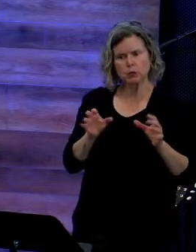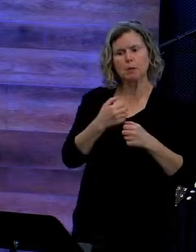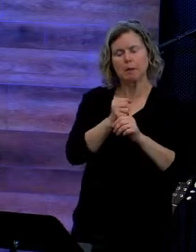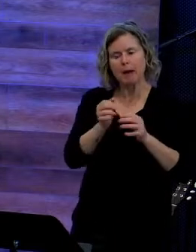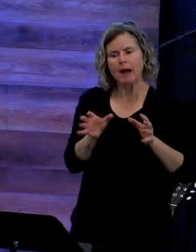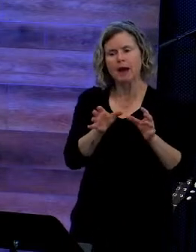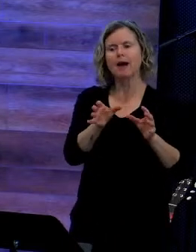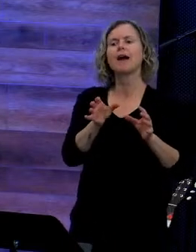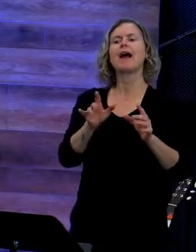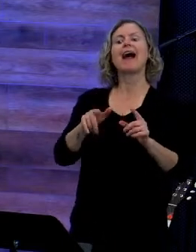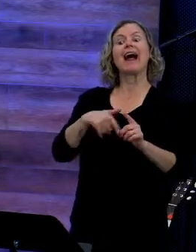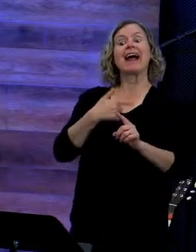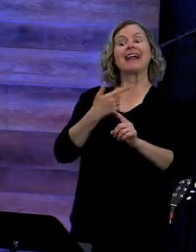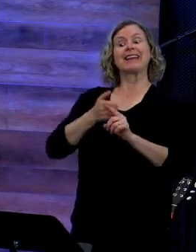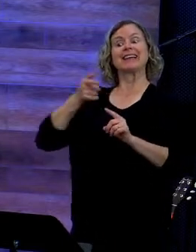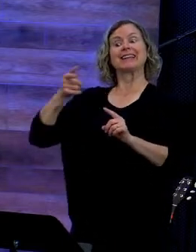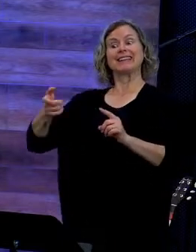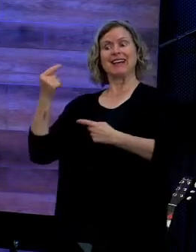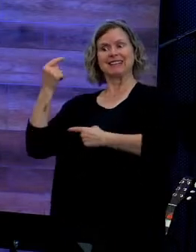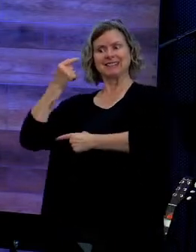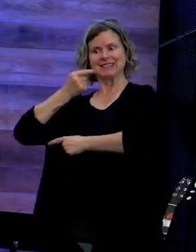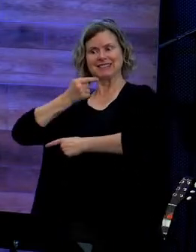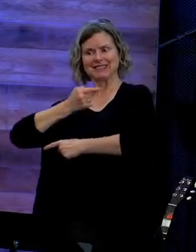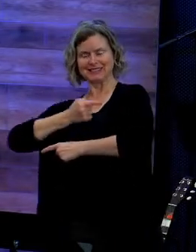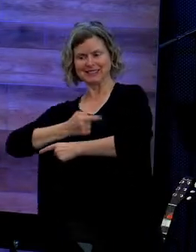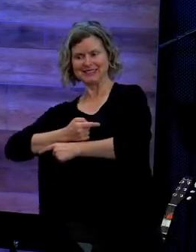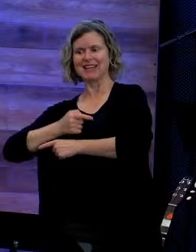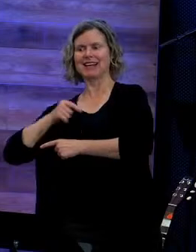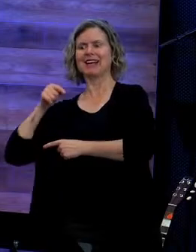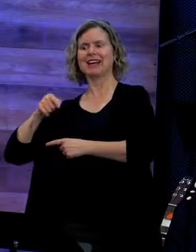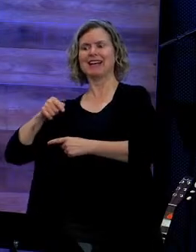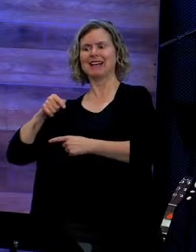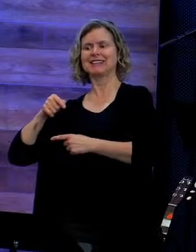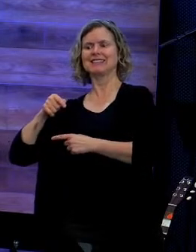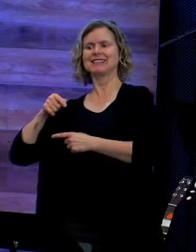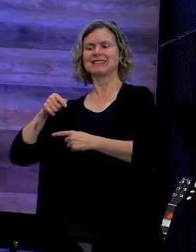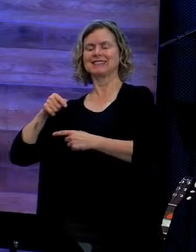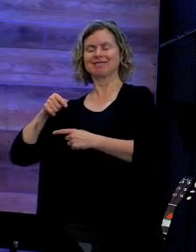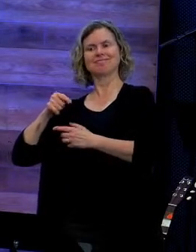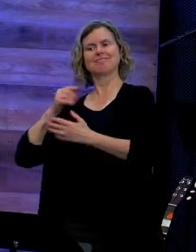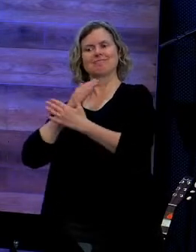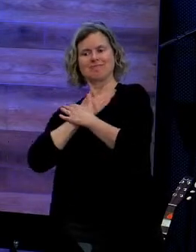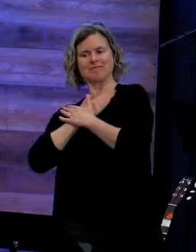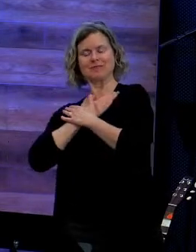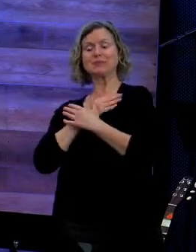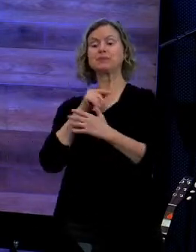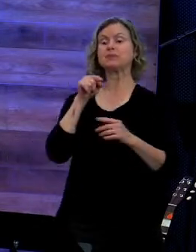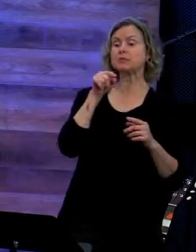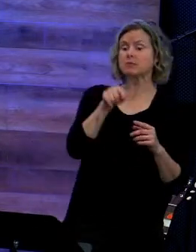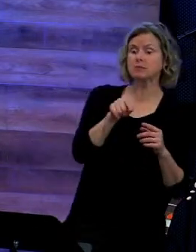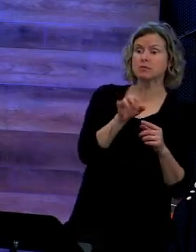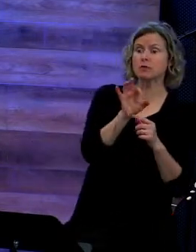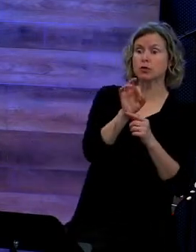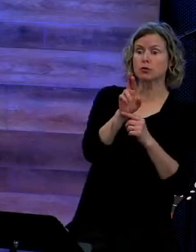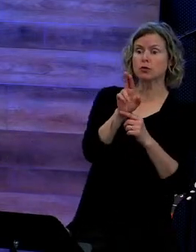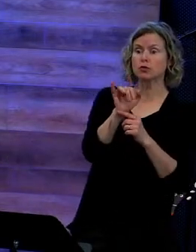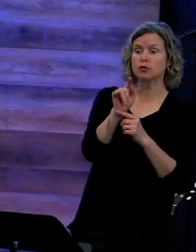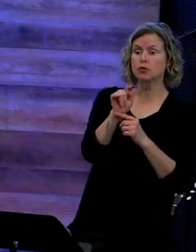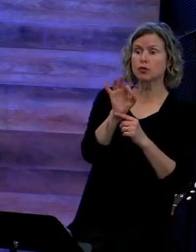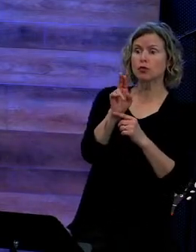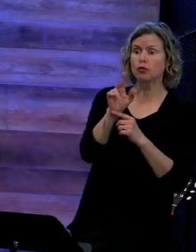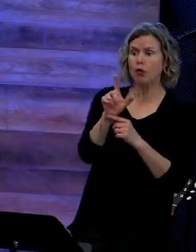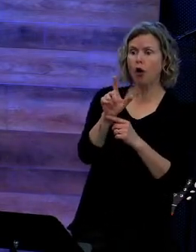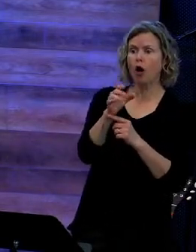does it mean for a day to be fruitful and multiply? It means that it will be a time of flourishing, a time